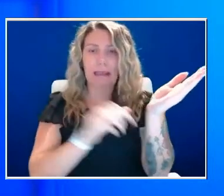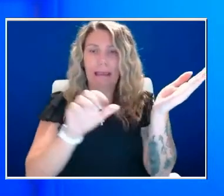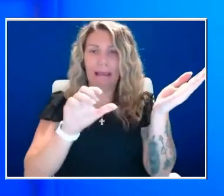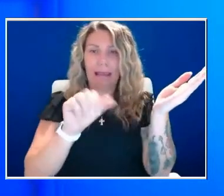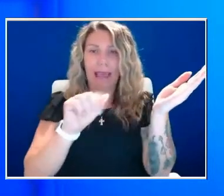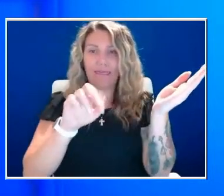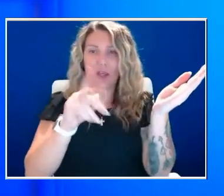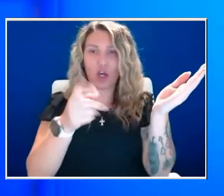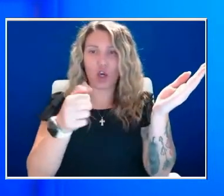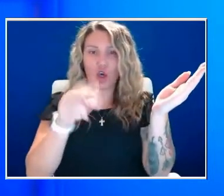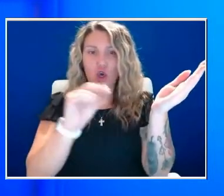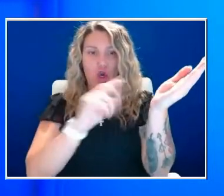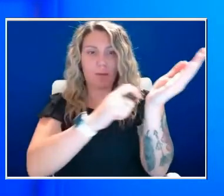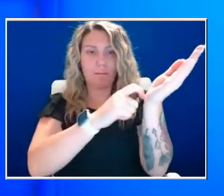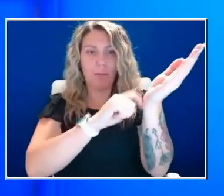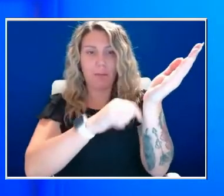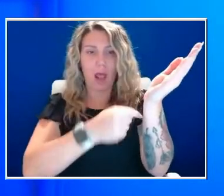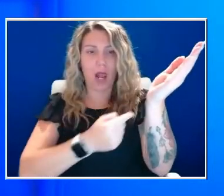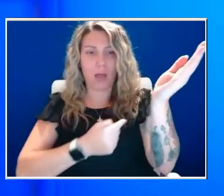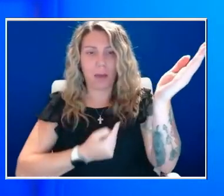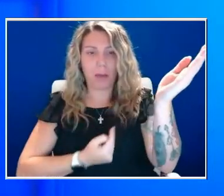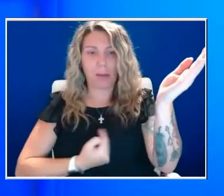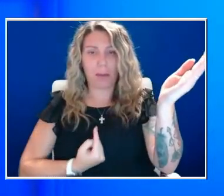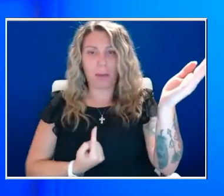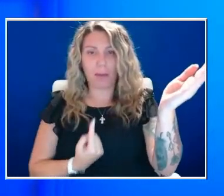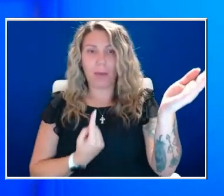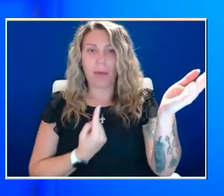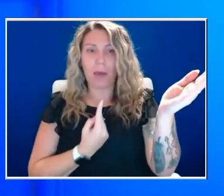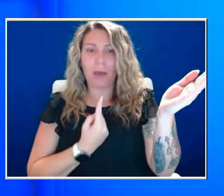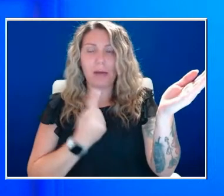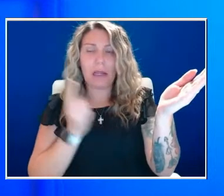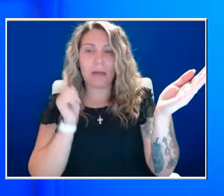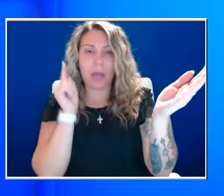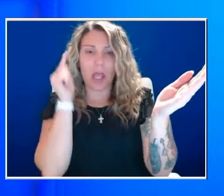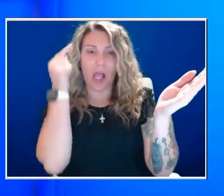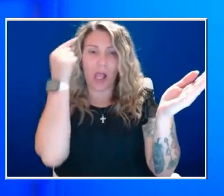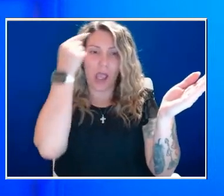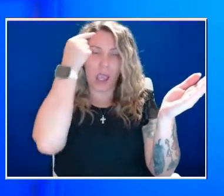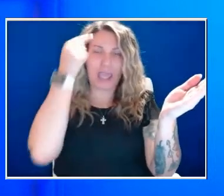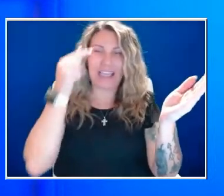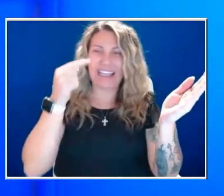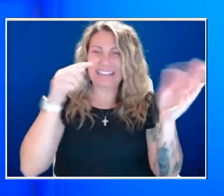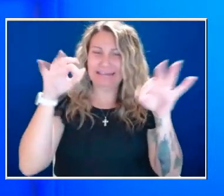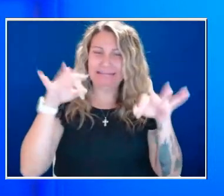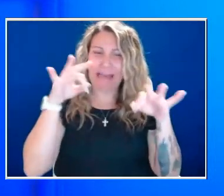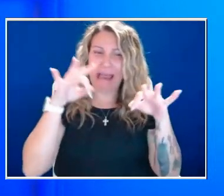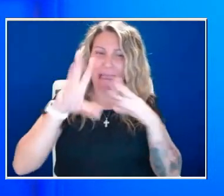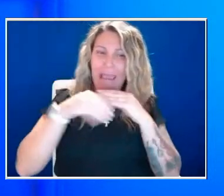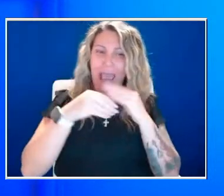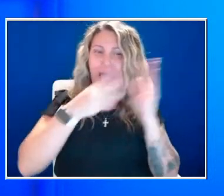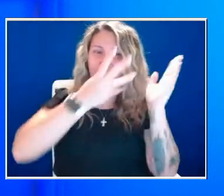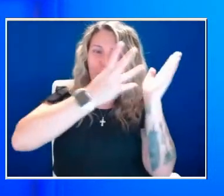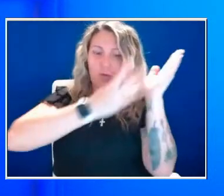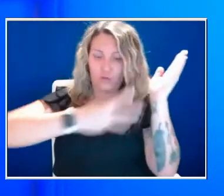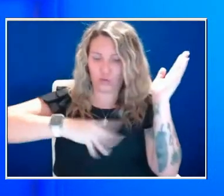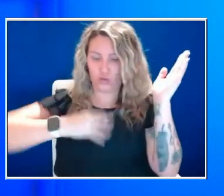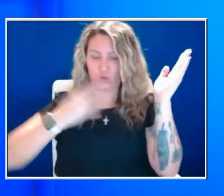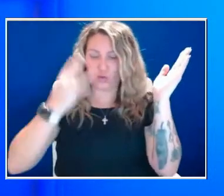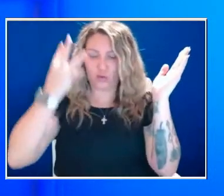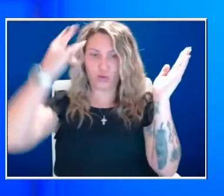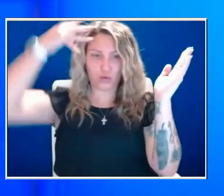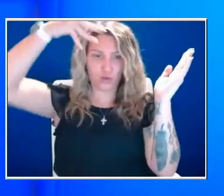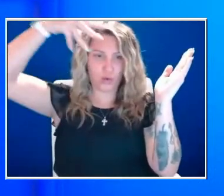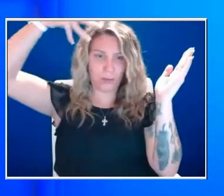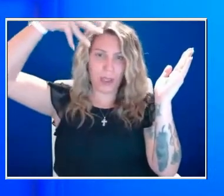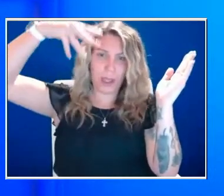and go up and shoot some dye and take final pictures and make sure that there is no more blood flow going through the AVM. And once that's the case,